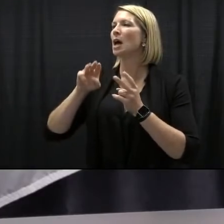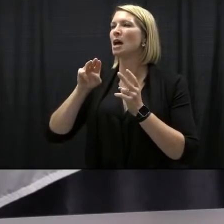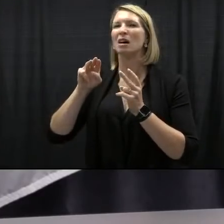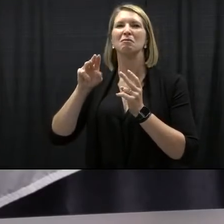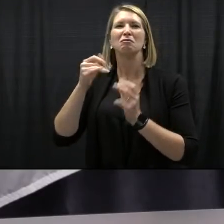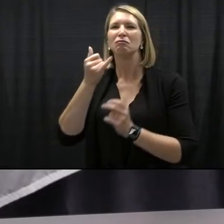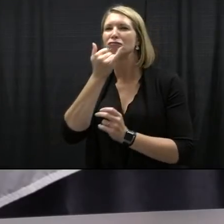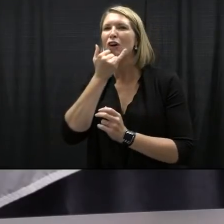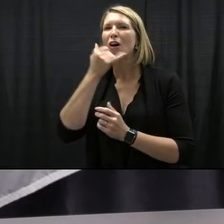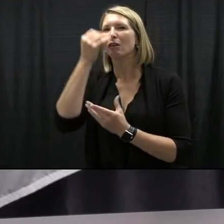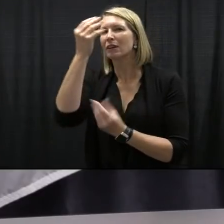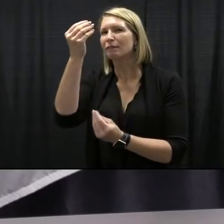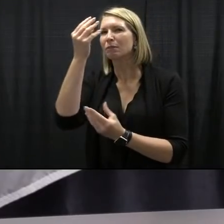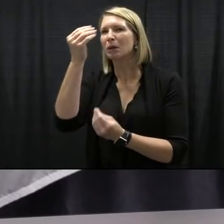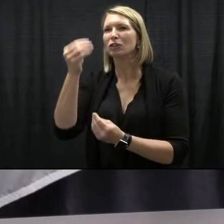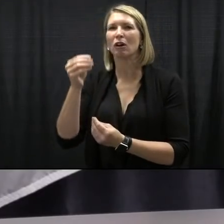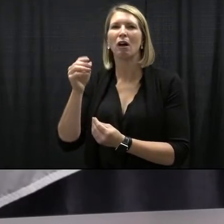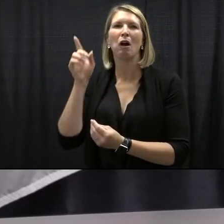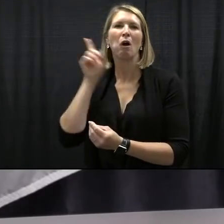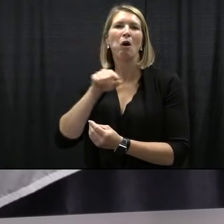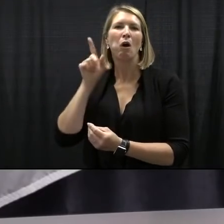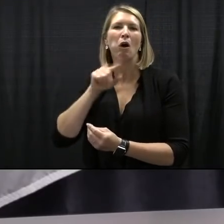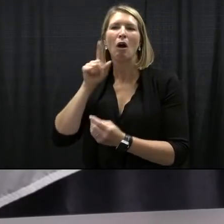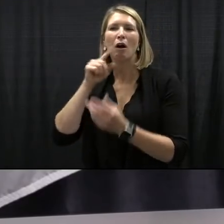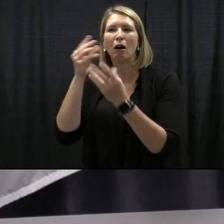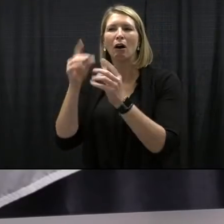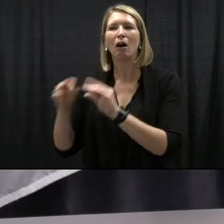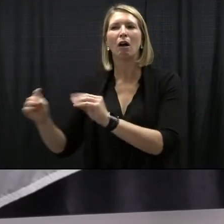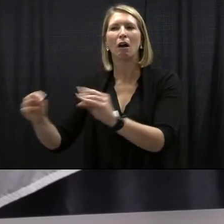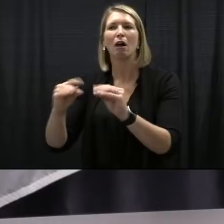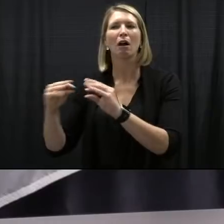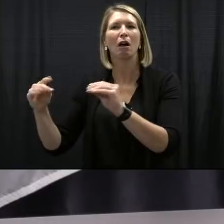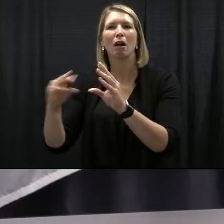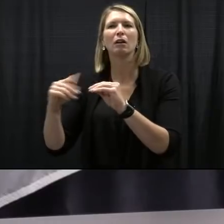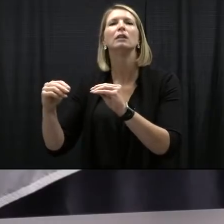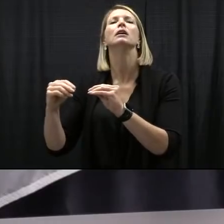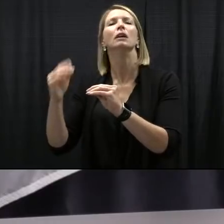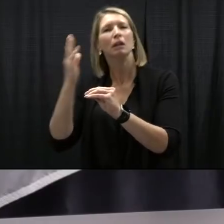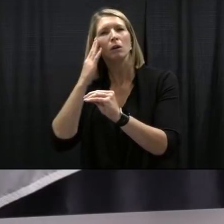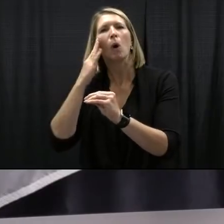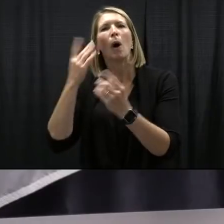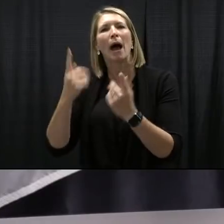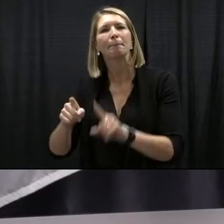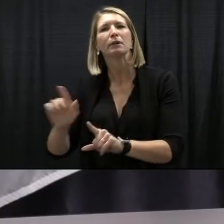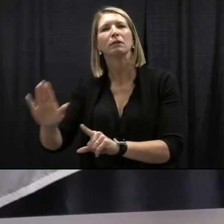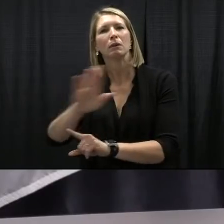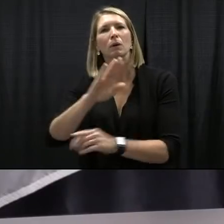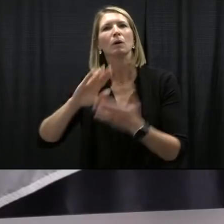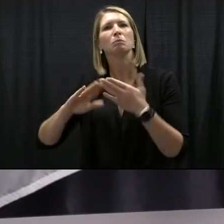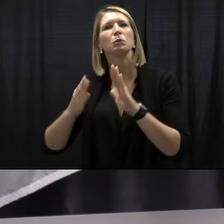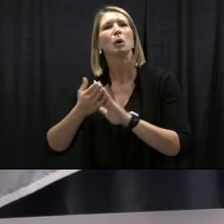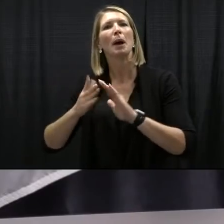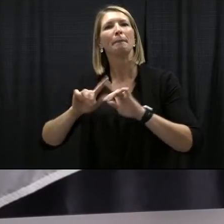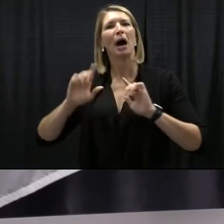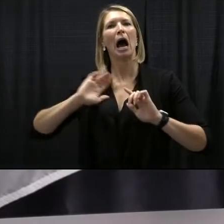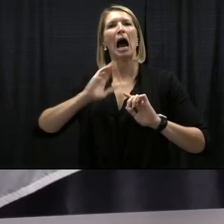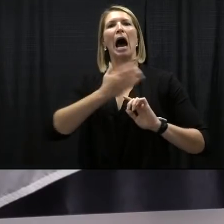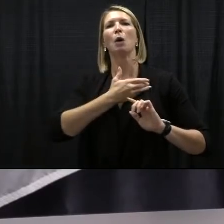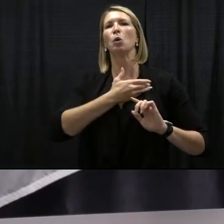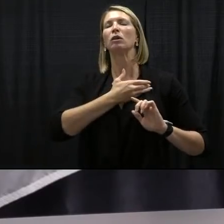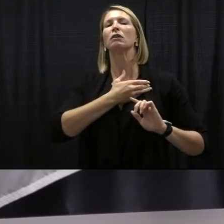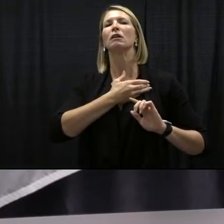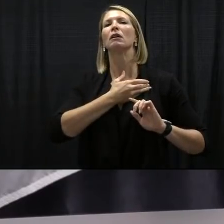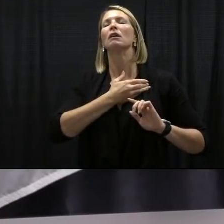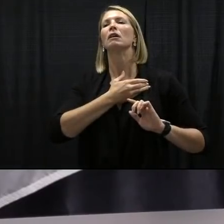are significant medical training here on this panel, we still take advice from experts. And this is an incredibly safe vaccine that